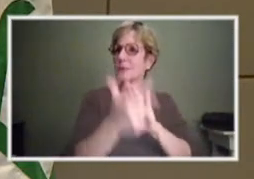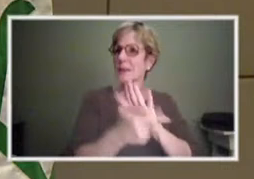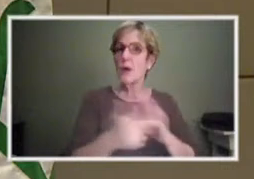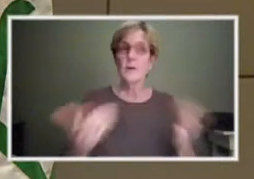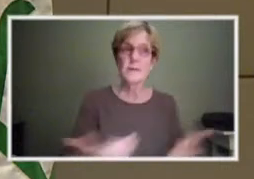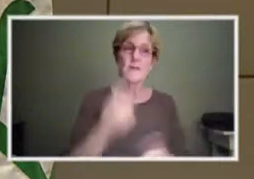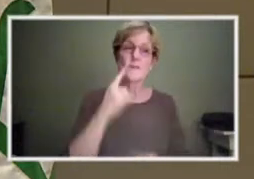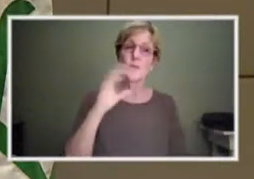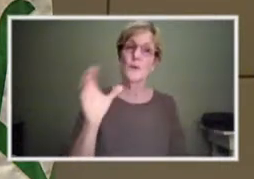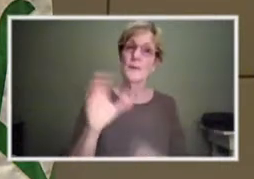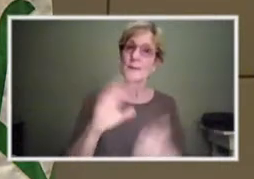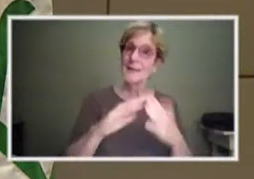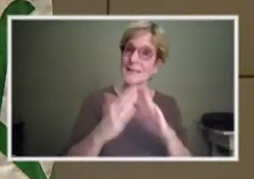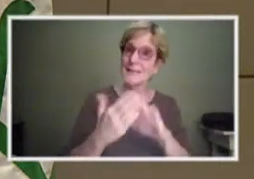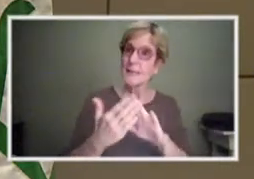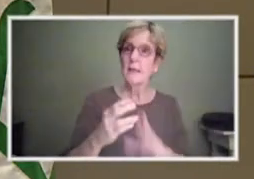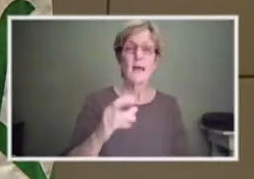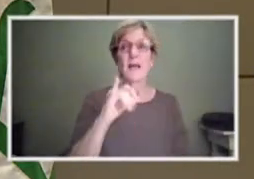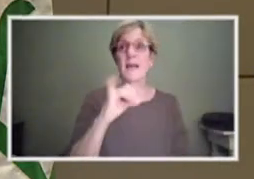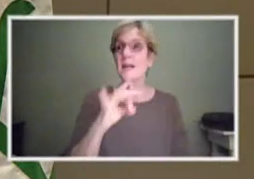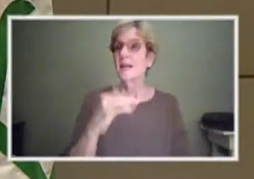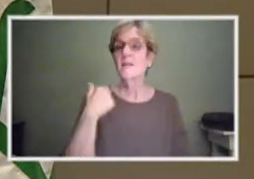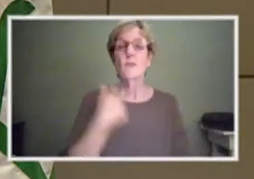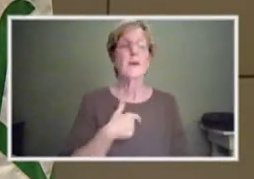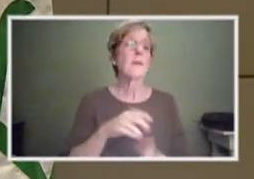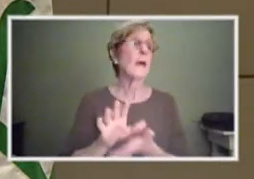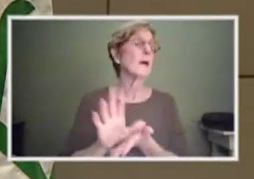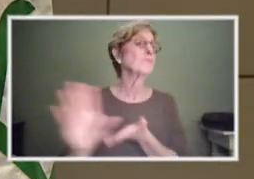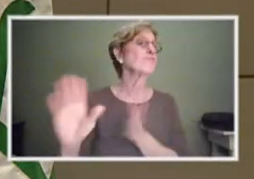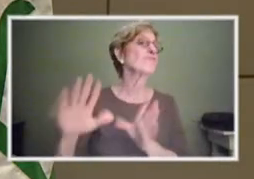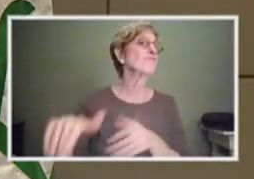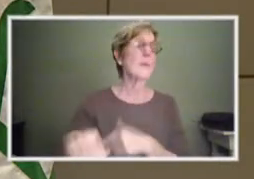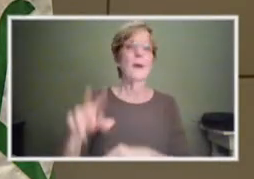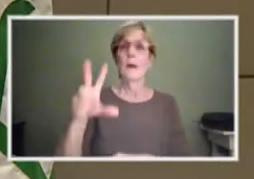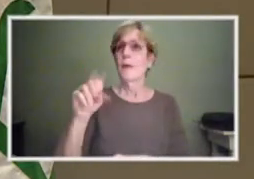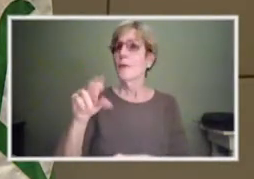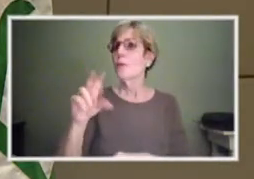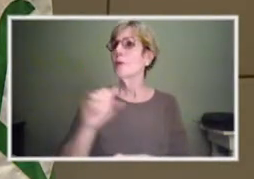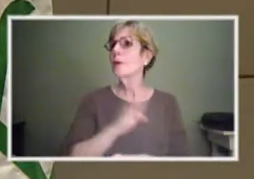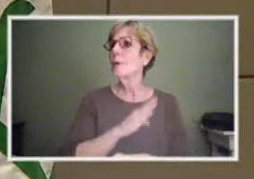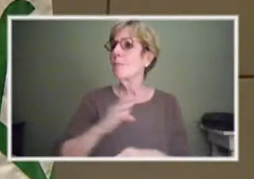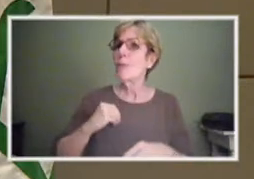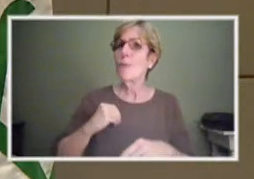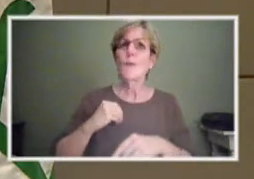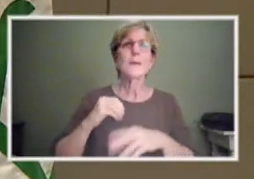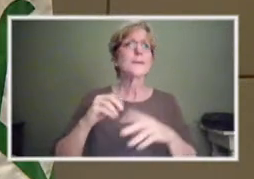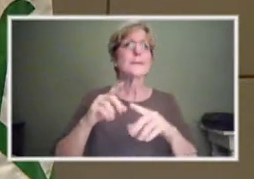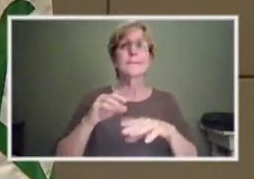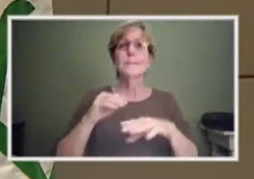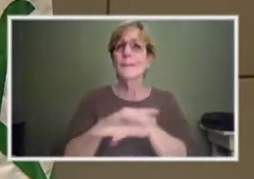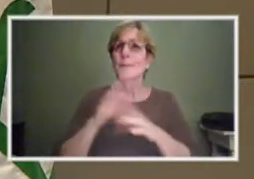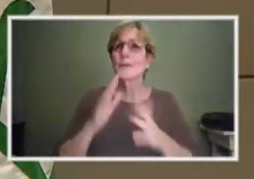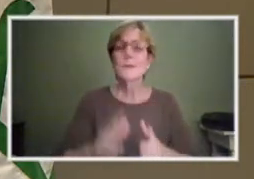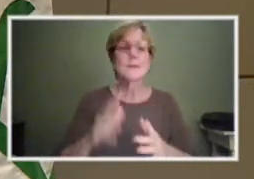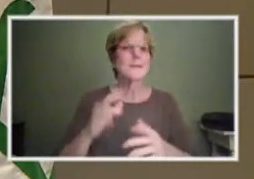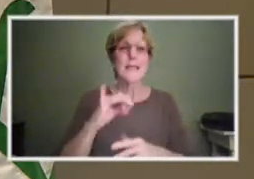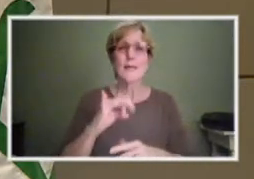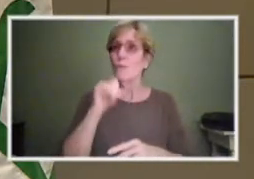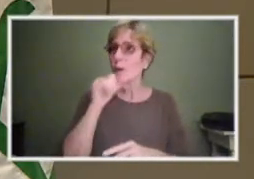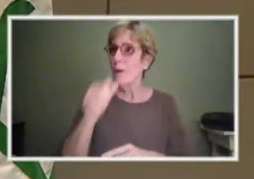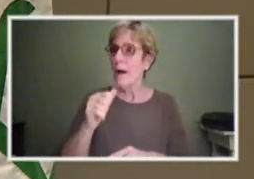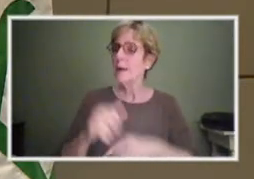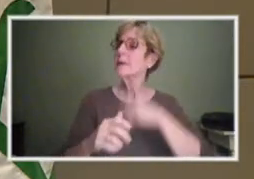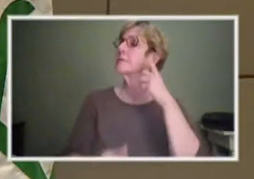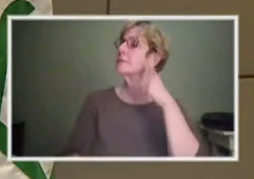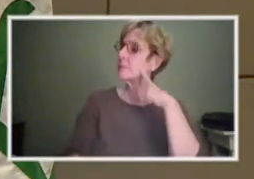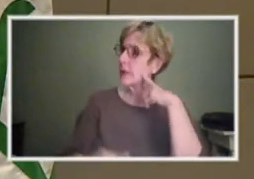because we might as well shut them all down. There's 30 plus boards and commissions. We might as well shut them all down if we're not going to take it seriously and allow